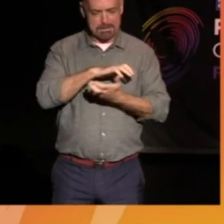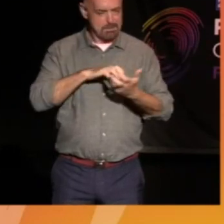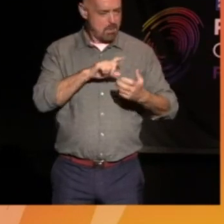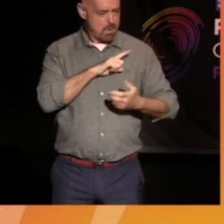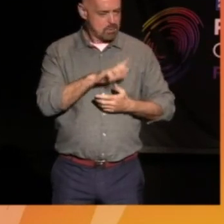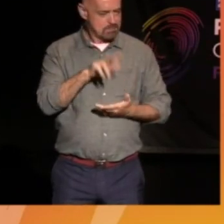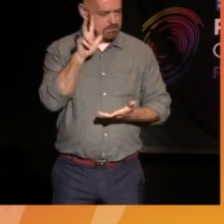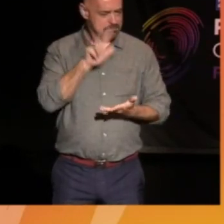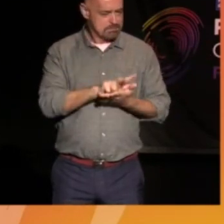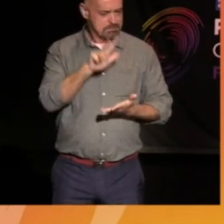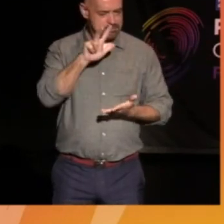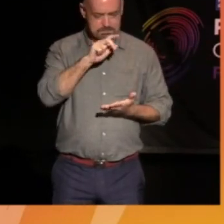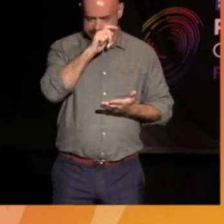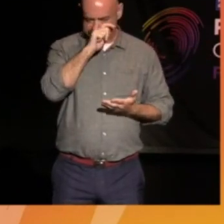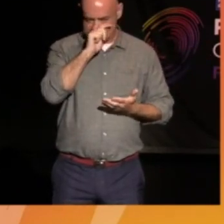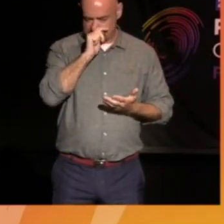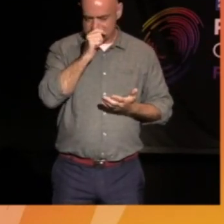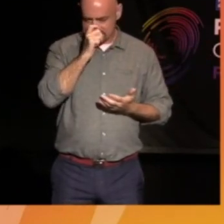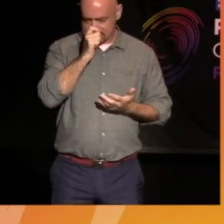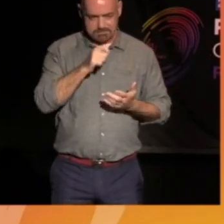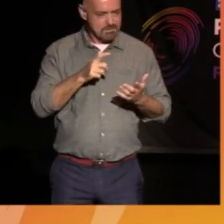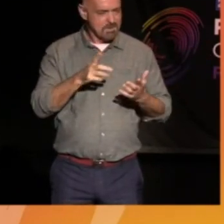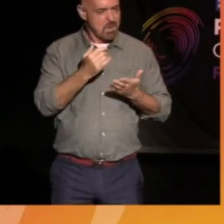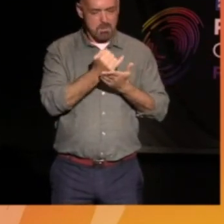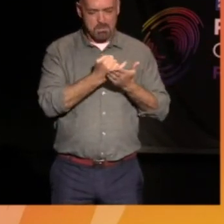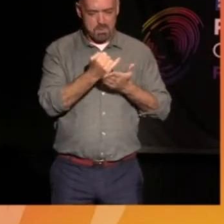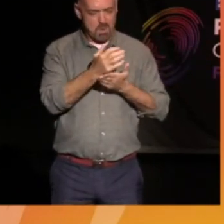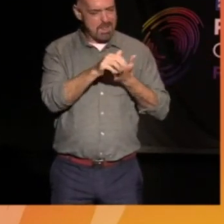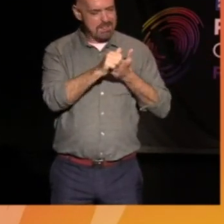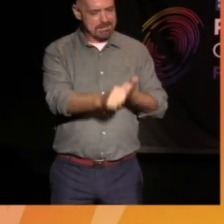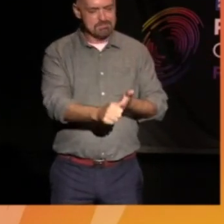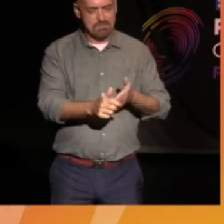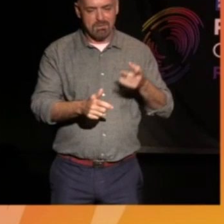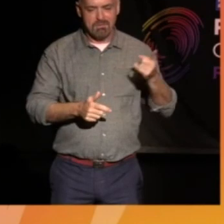and such a poor leader in this area?